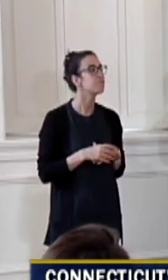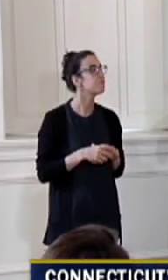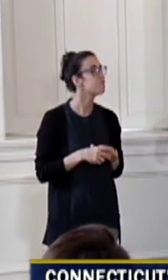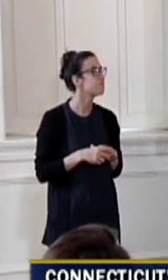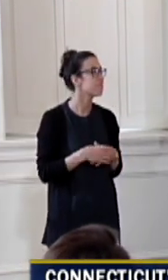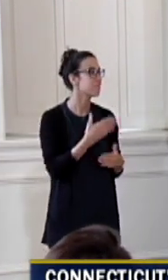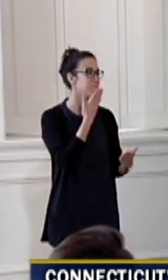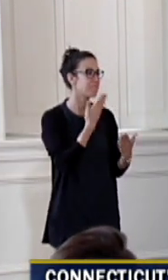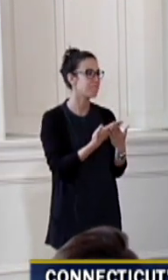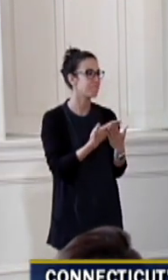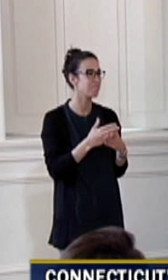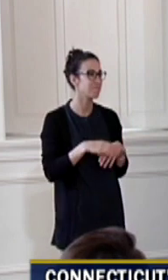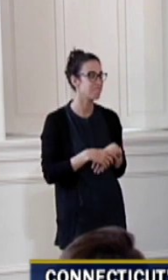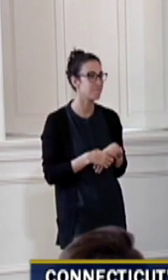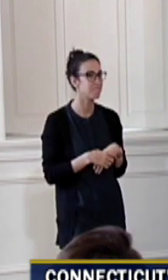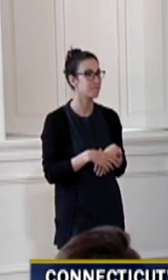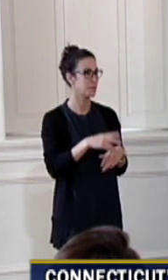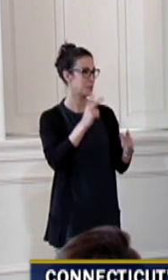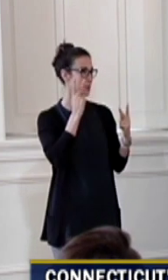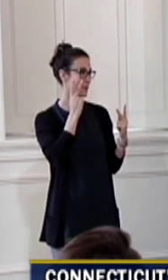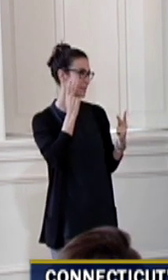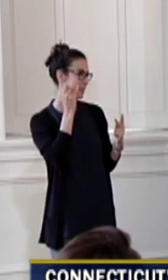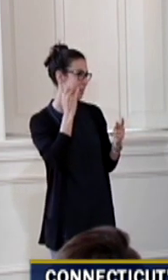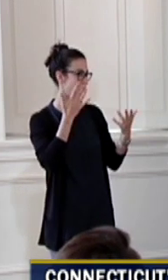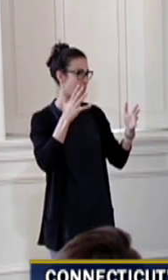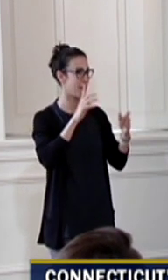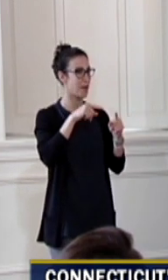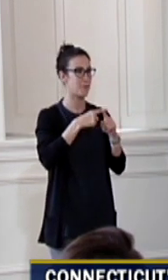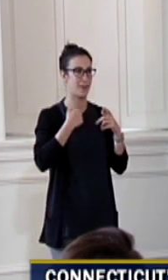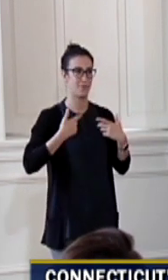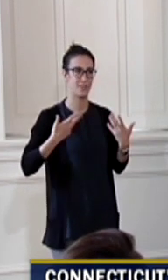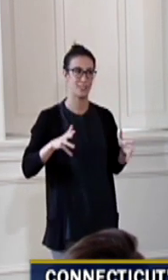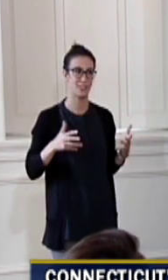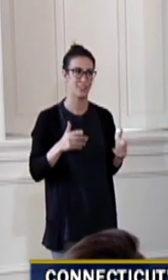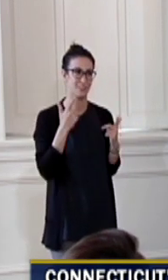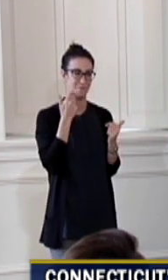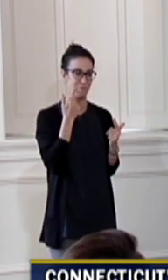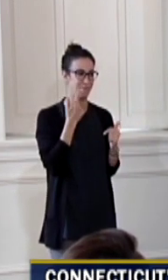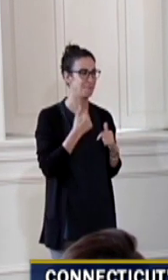Thank you. We'll see if you clap when I'm finished.